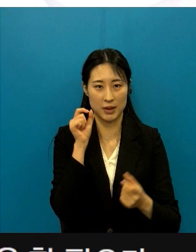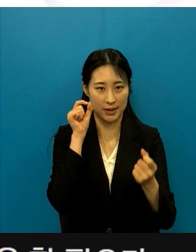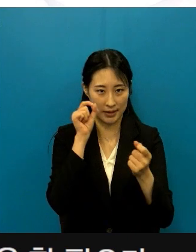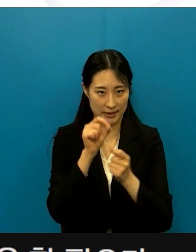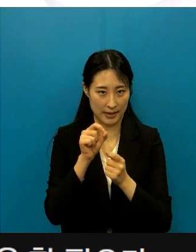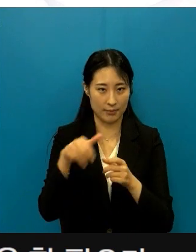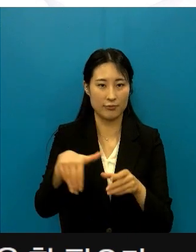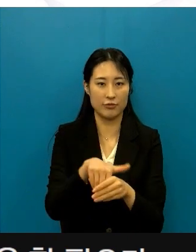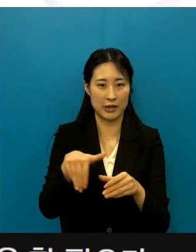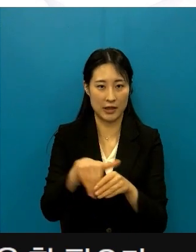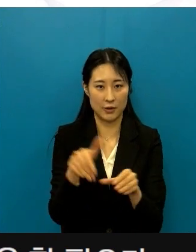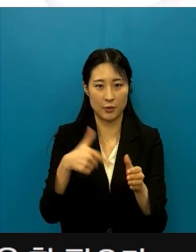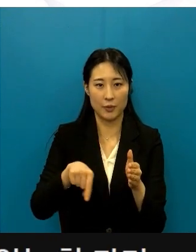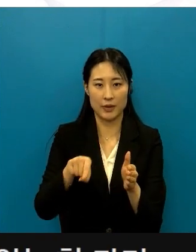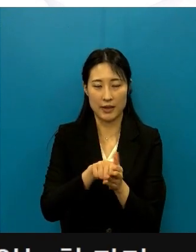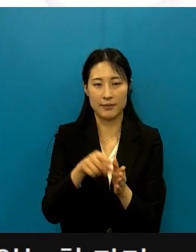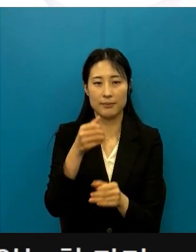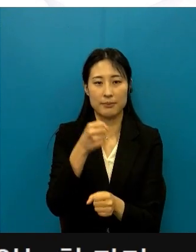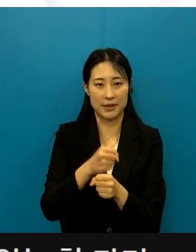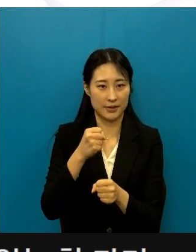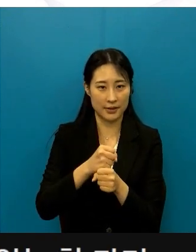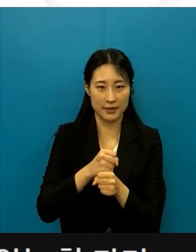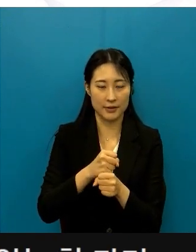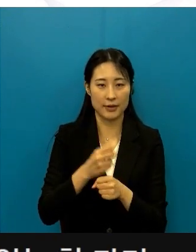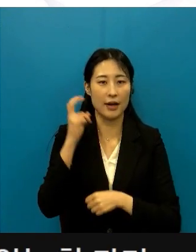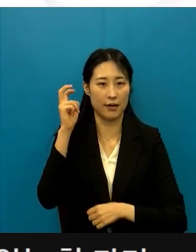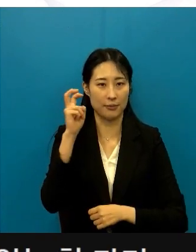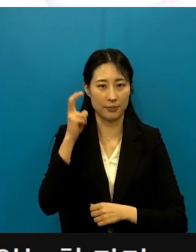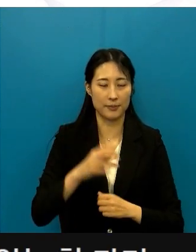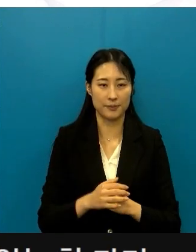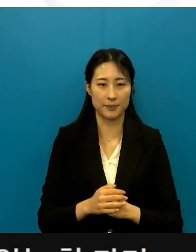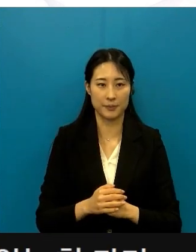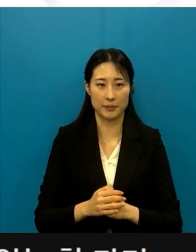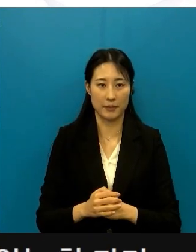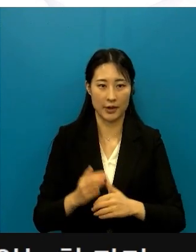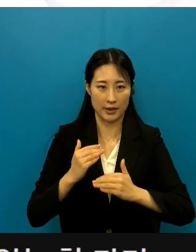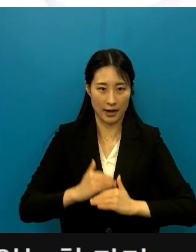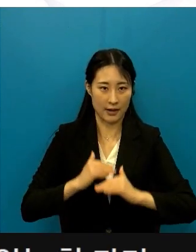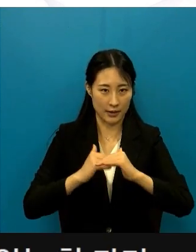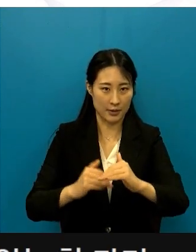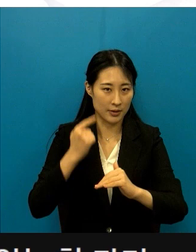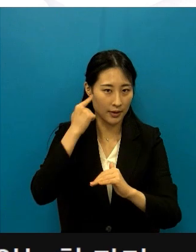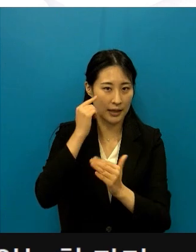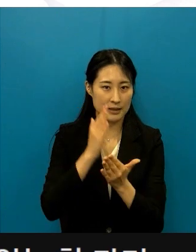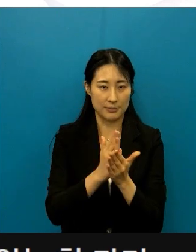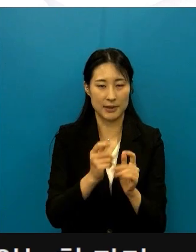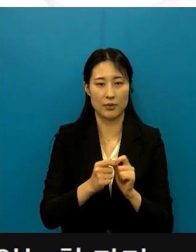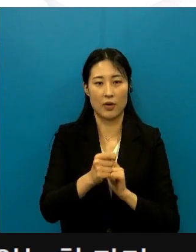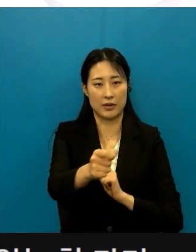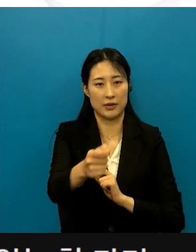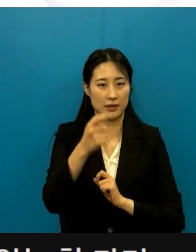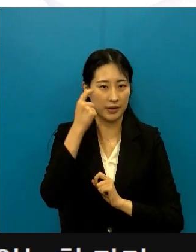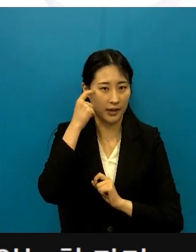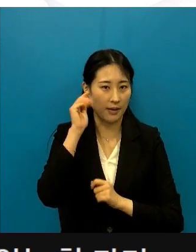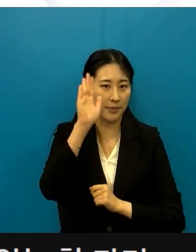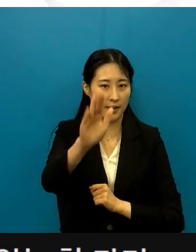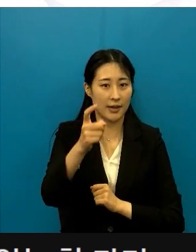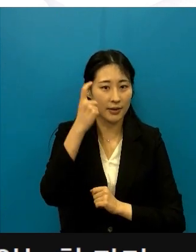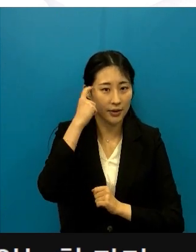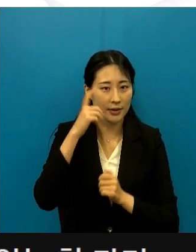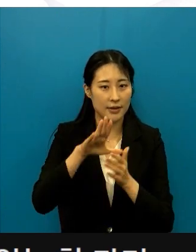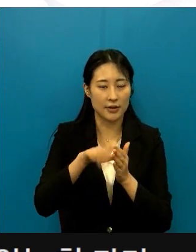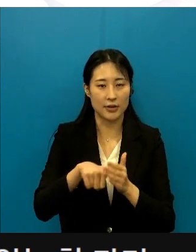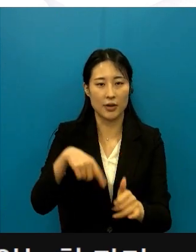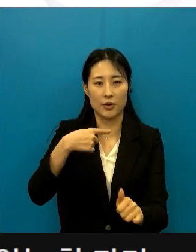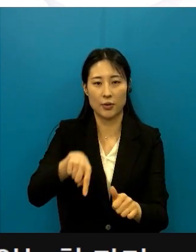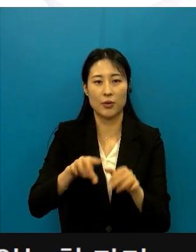terms, not short terms. But it's, in Korean societies, there's a low level